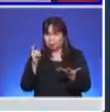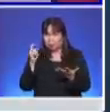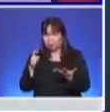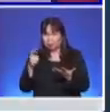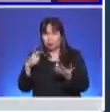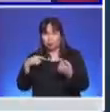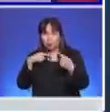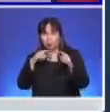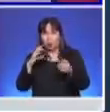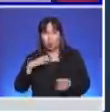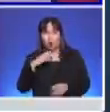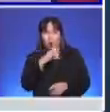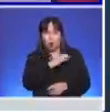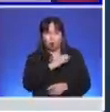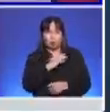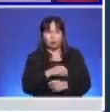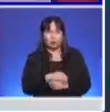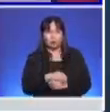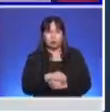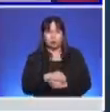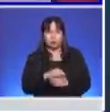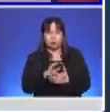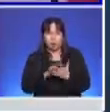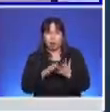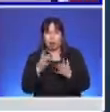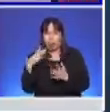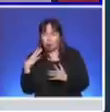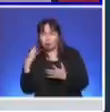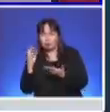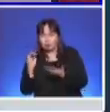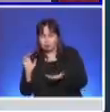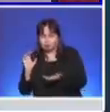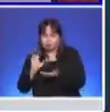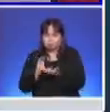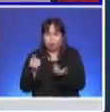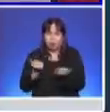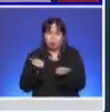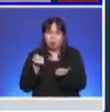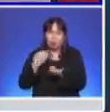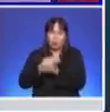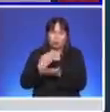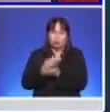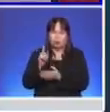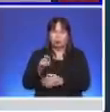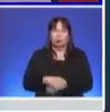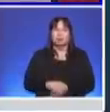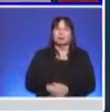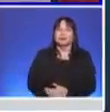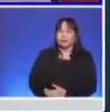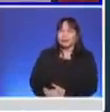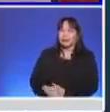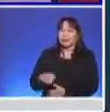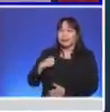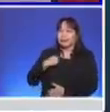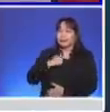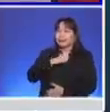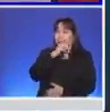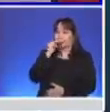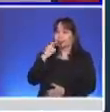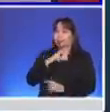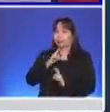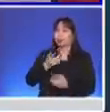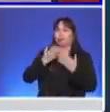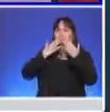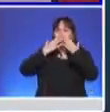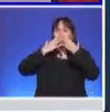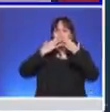on him and his candidacy, no, and never took him seriously. But you can see with Manny the discipline of an athlete,